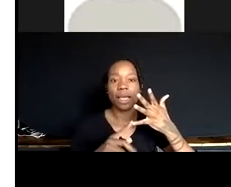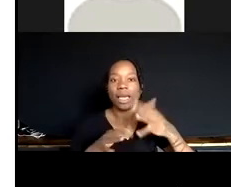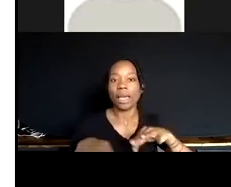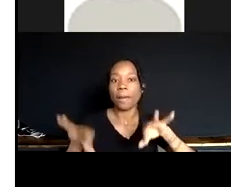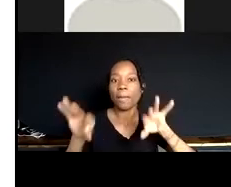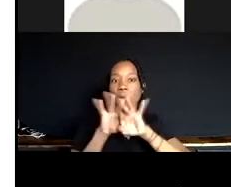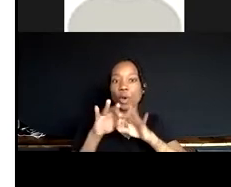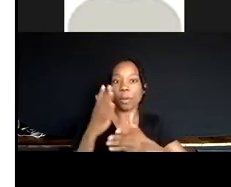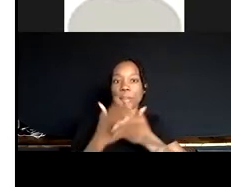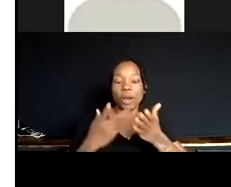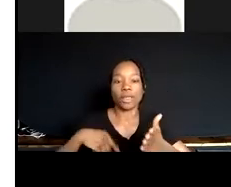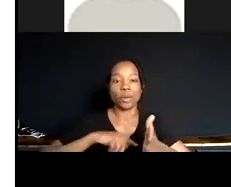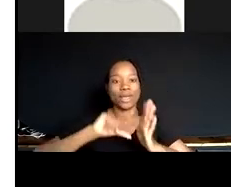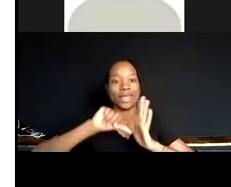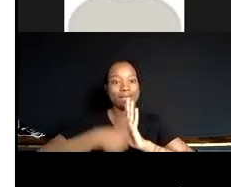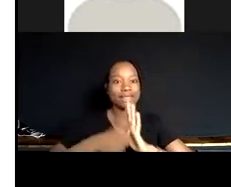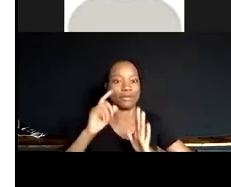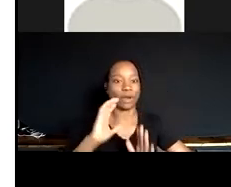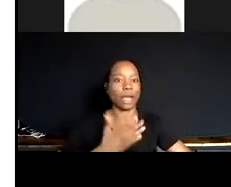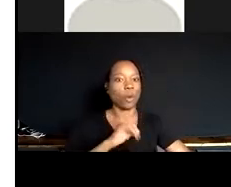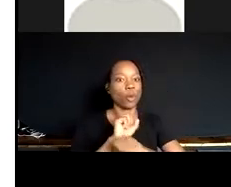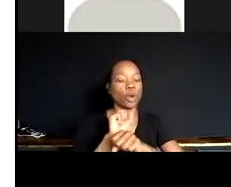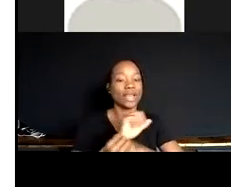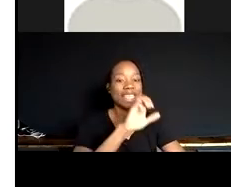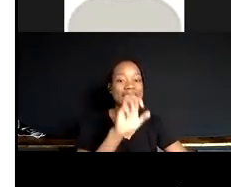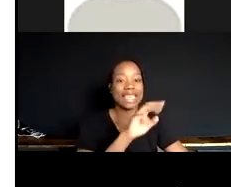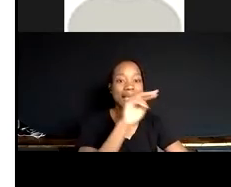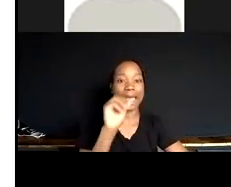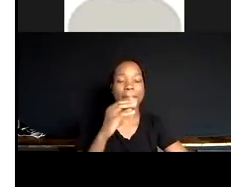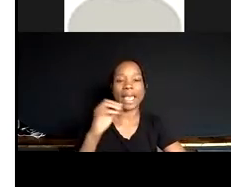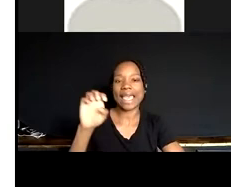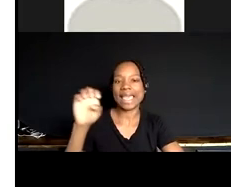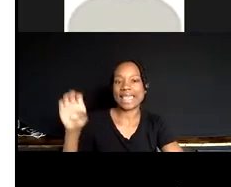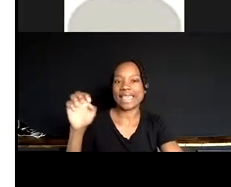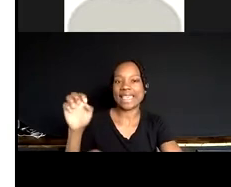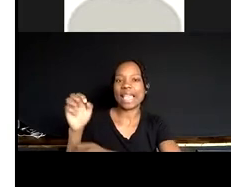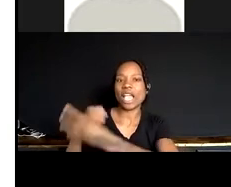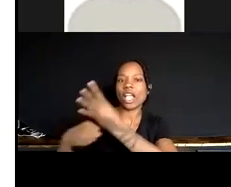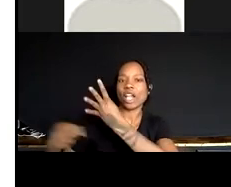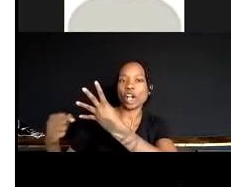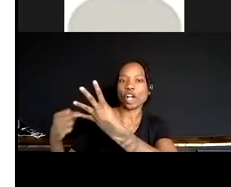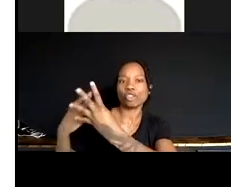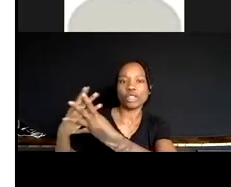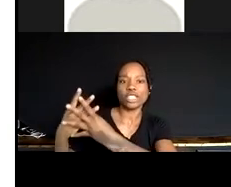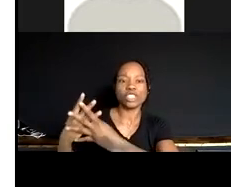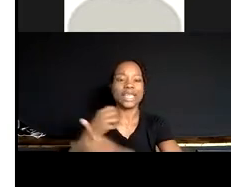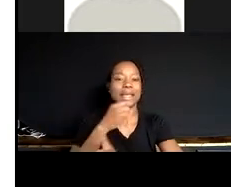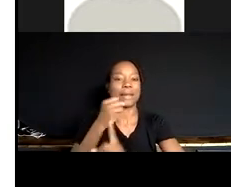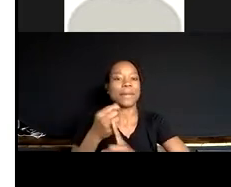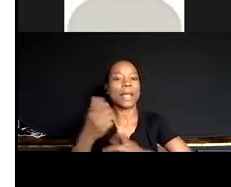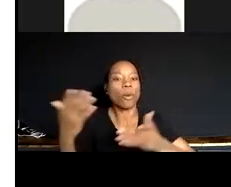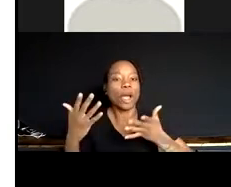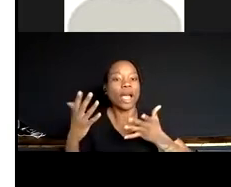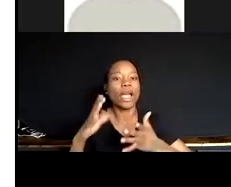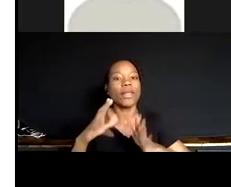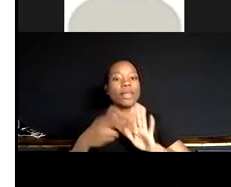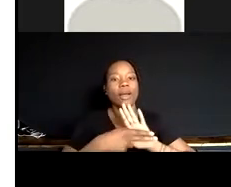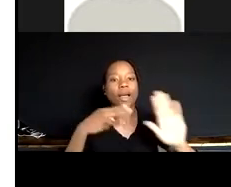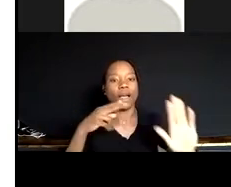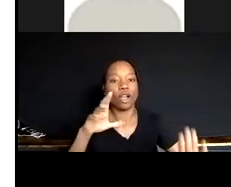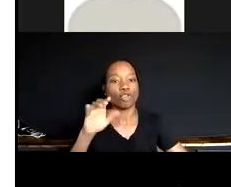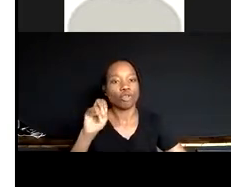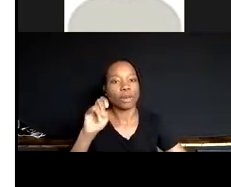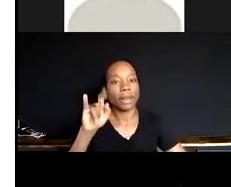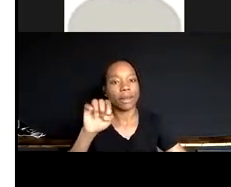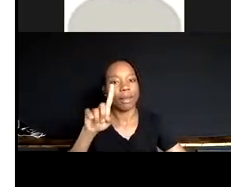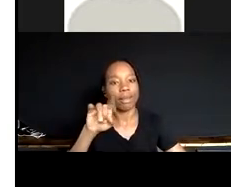electronic monitoring and e-carceration impact what we call the criminalized sector of the working class, especially Black and Latinx people.